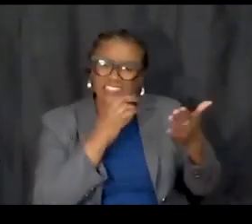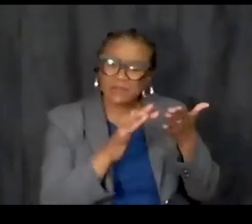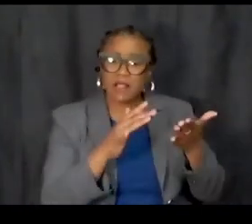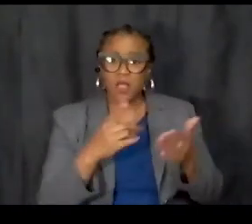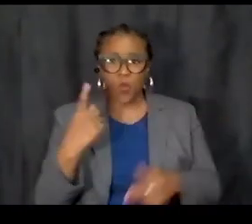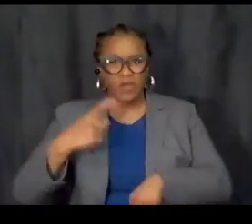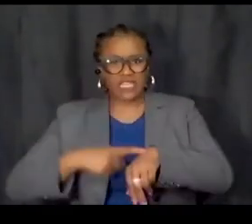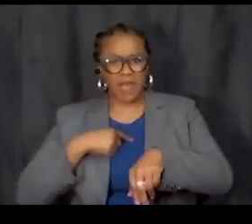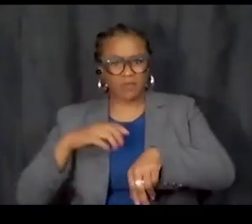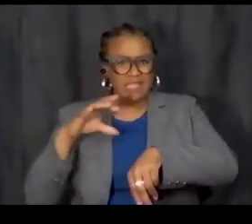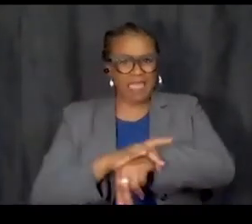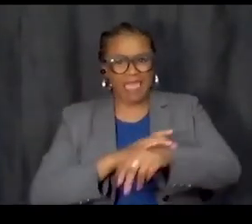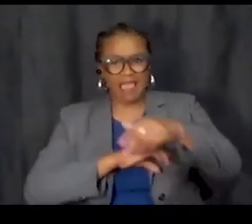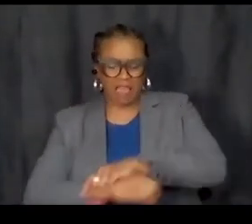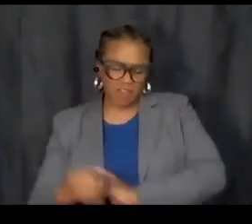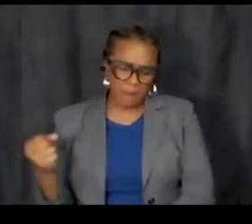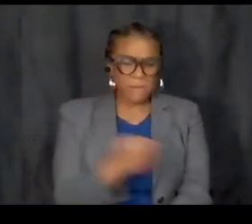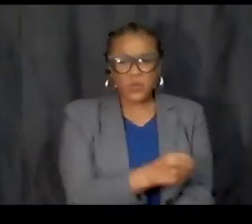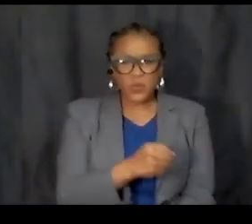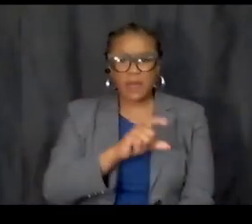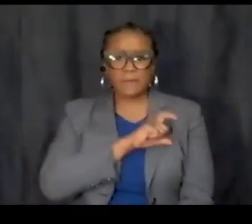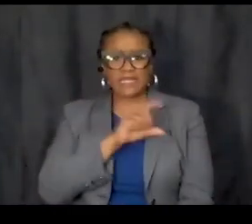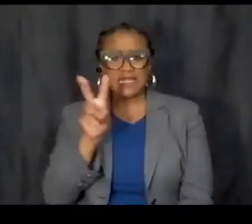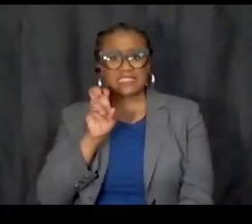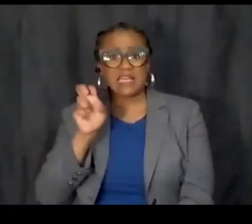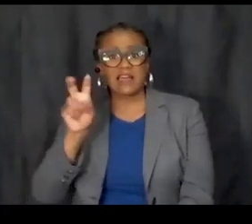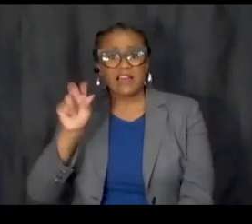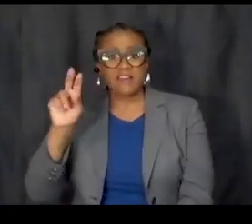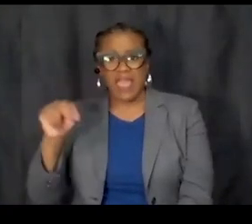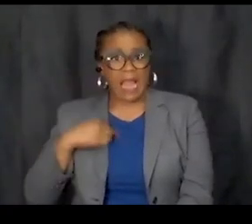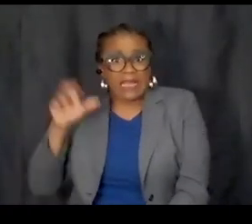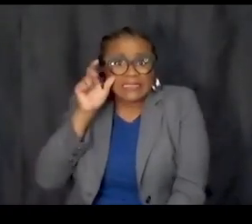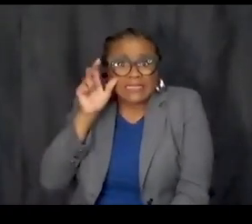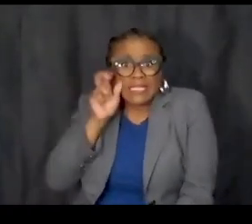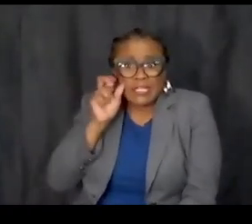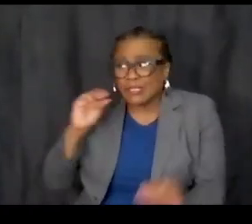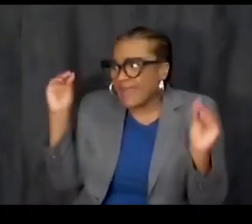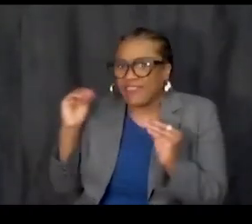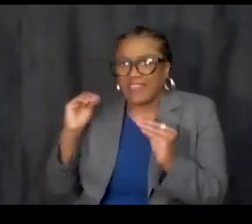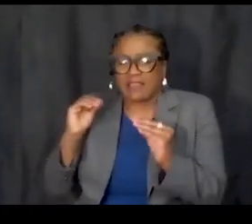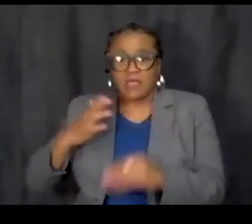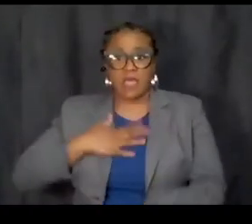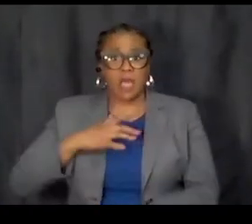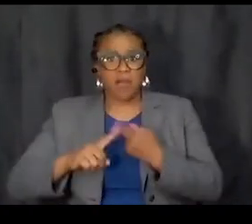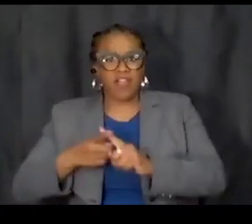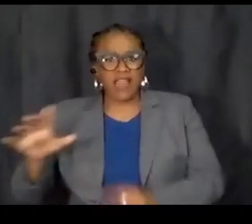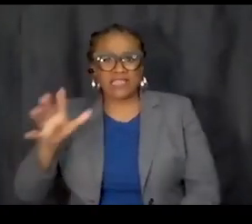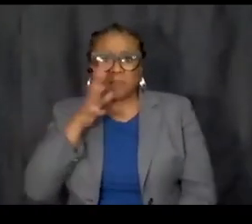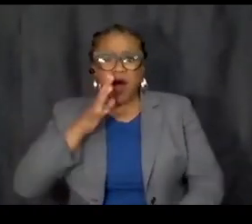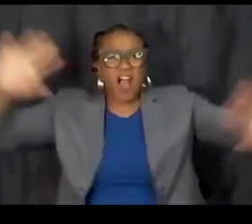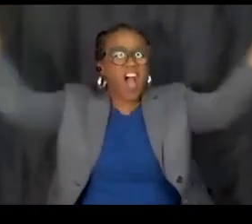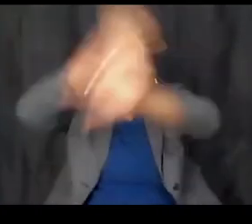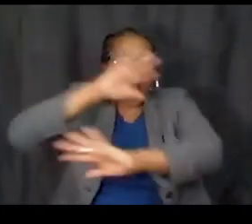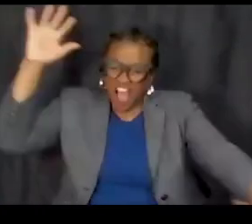handcuffed, shoved into a police van. I didn't hear the officer say why. I was saved by my friend's mother, who threw herself in